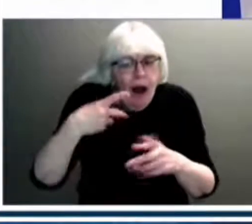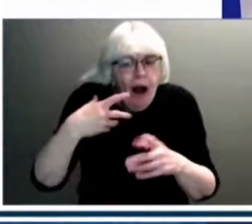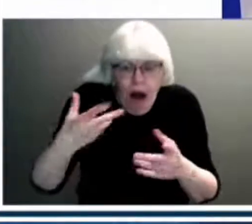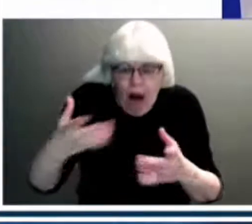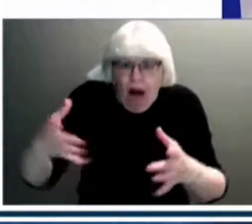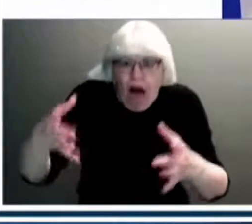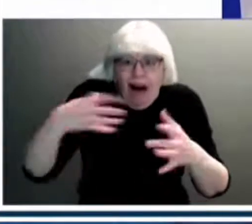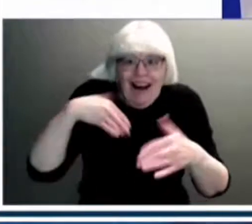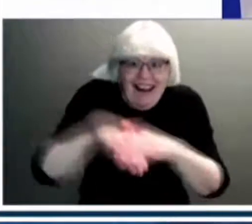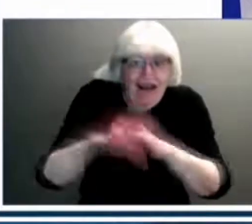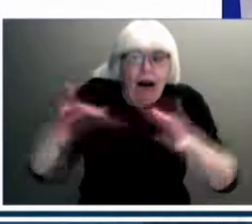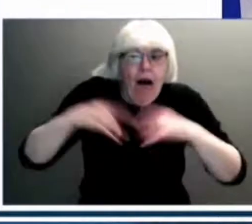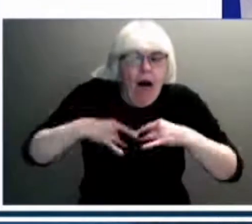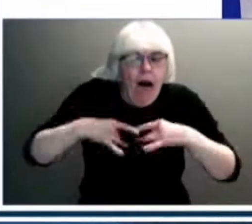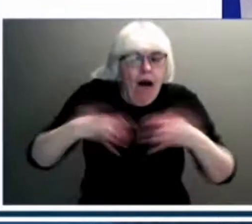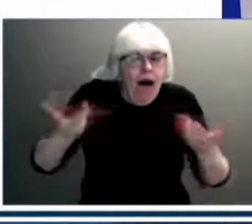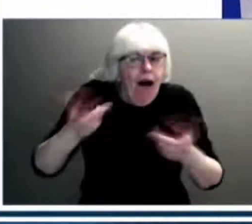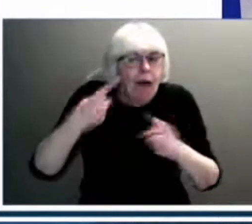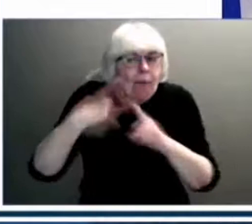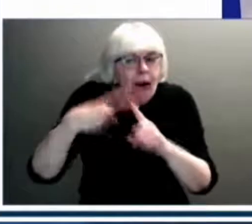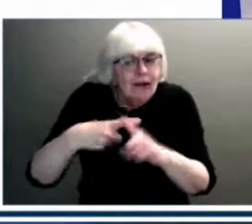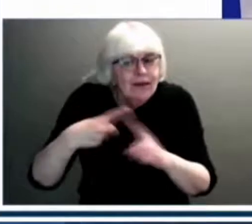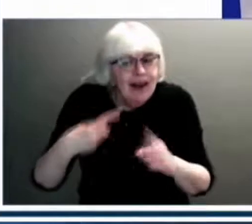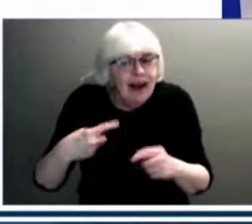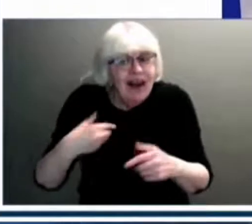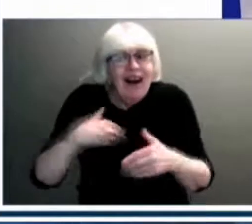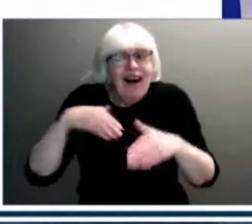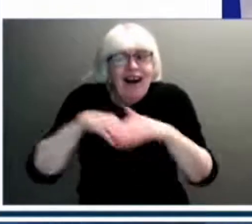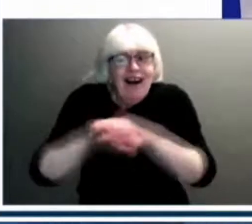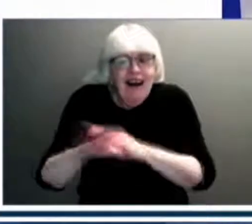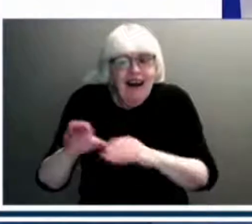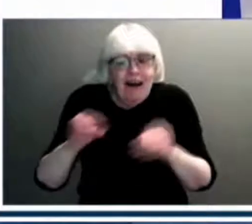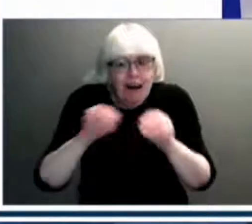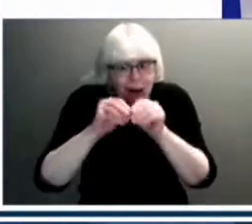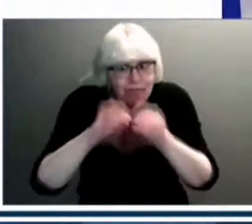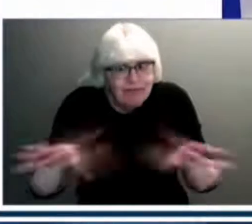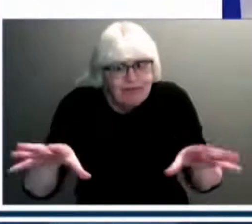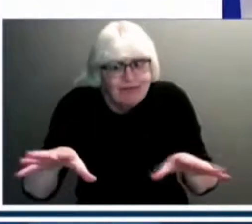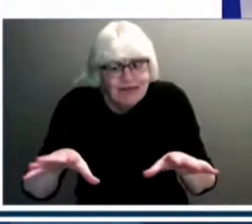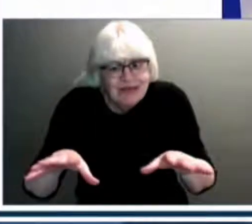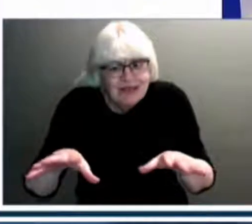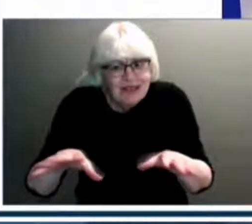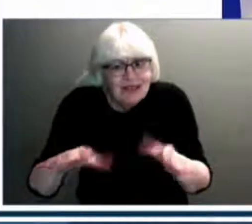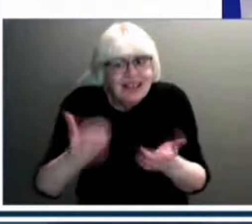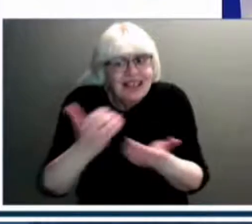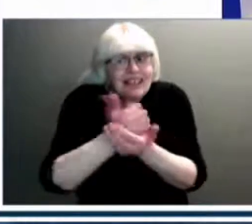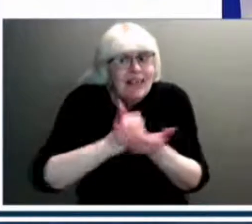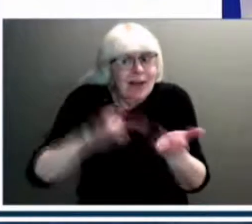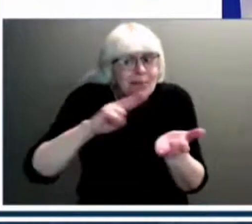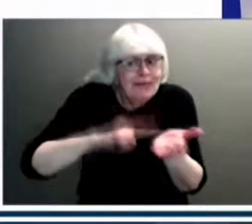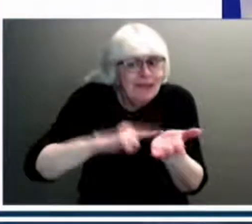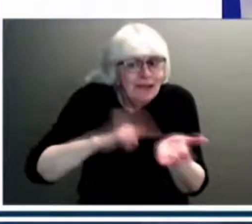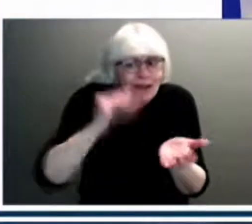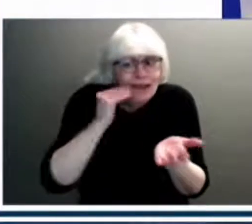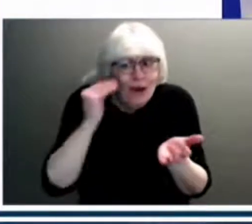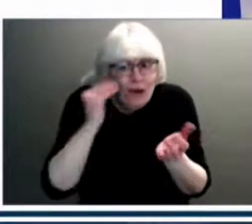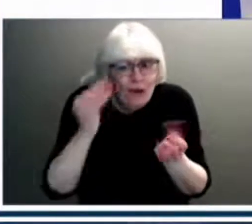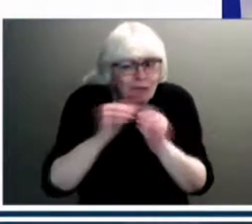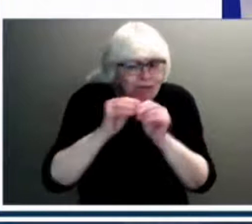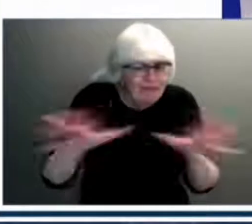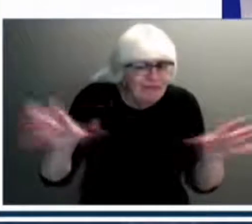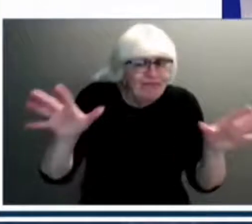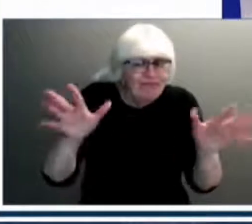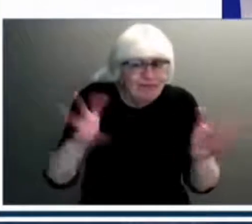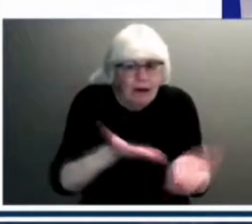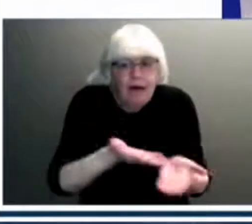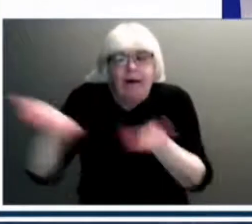spoke very frankly about the outbreaks we've had in some of the long-term care facilities and in the hospitals themselves. So what we've